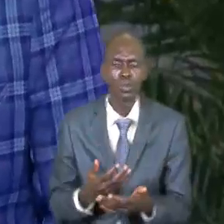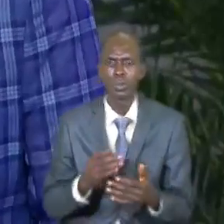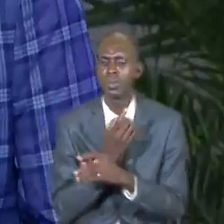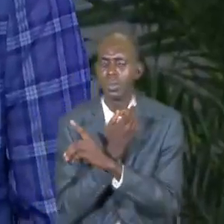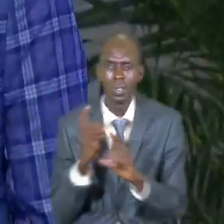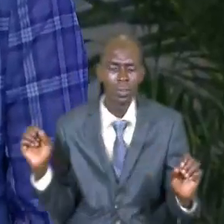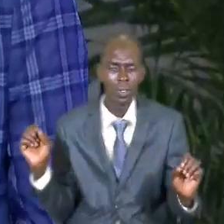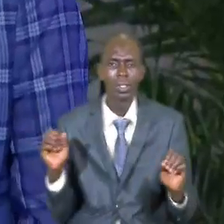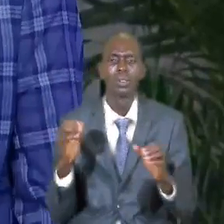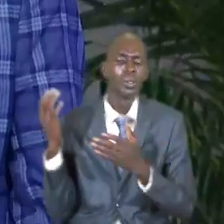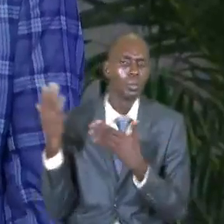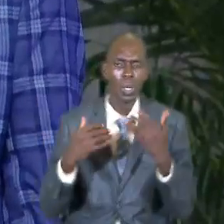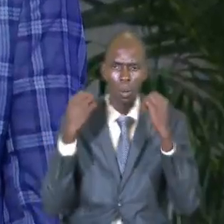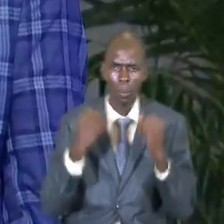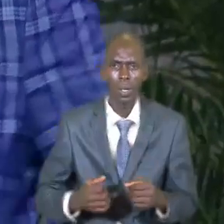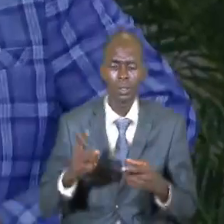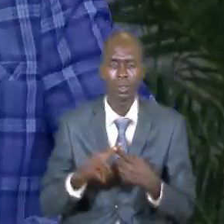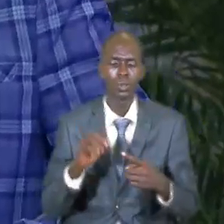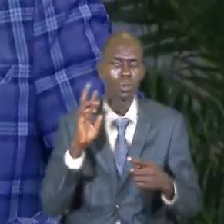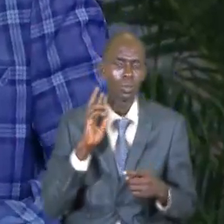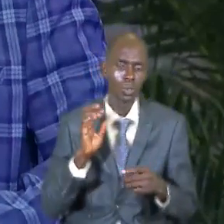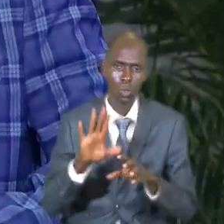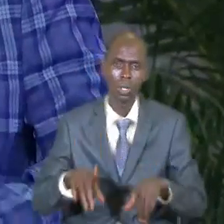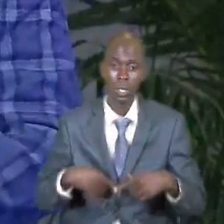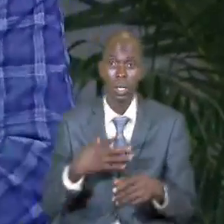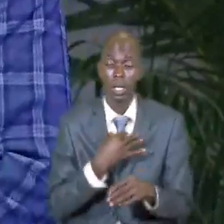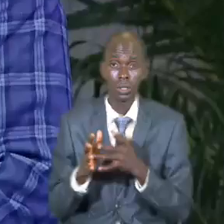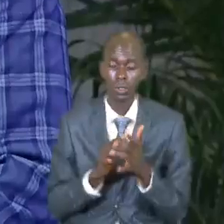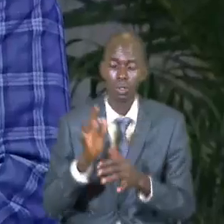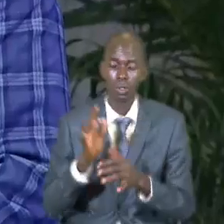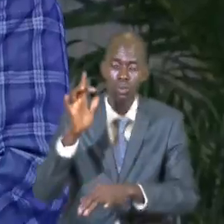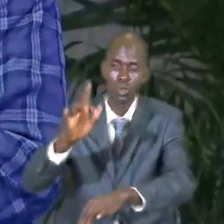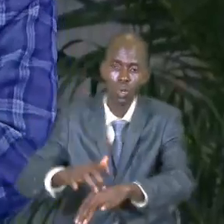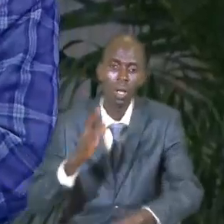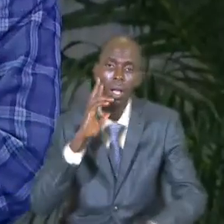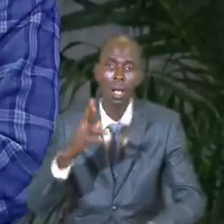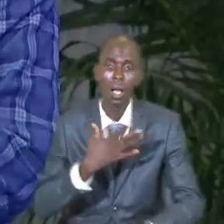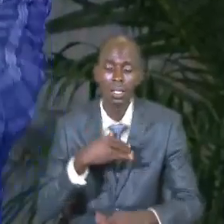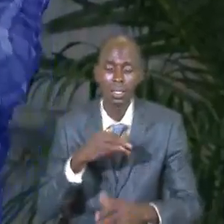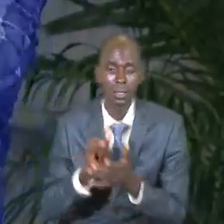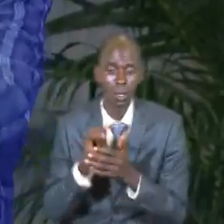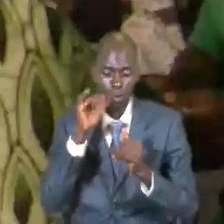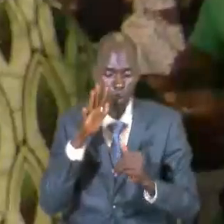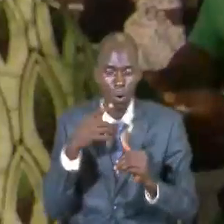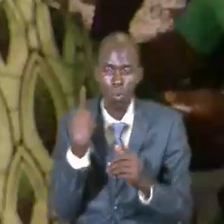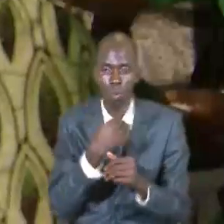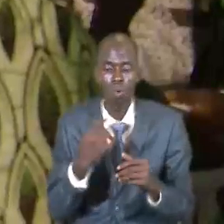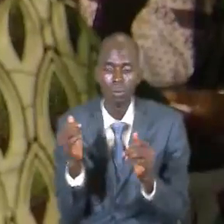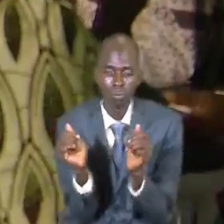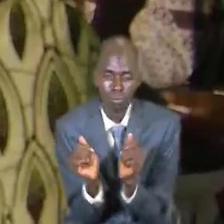laid hands on her unexpectedly, and the woman straightened up I'm looking at you, you're straight